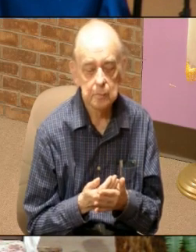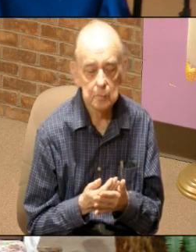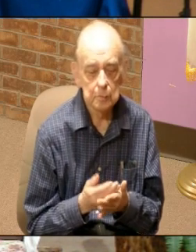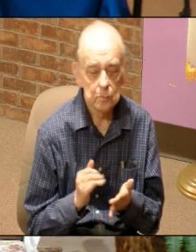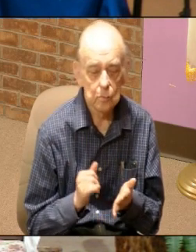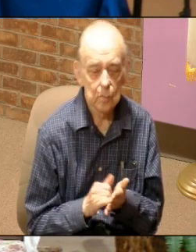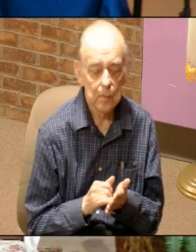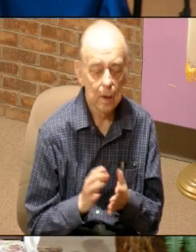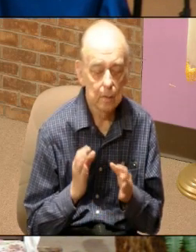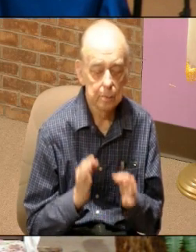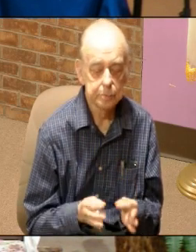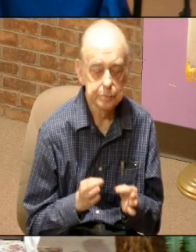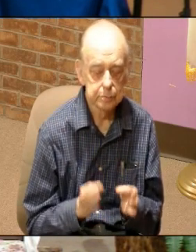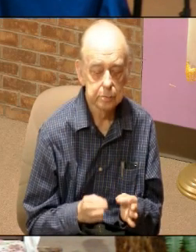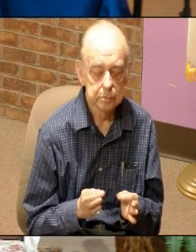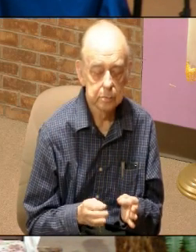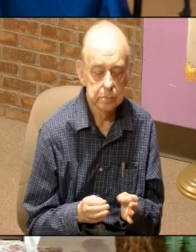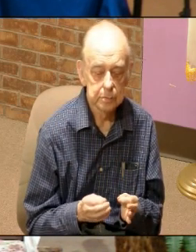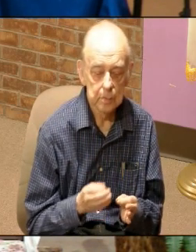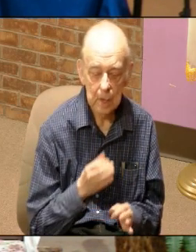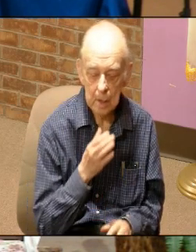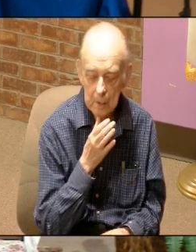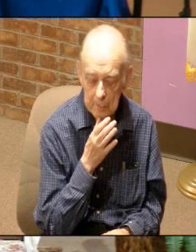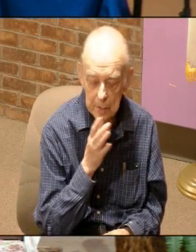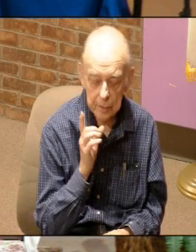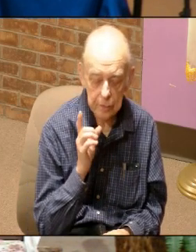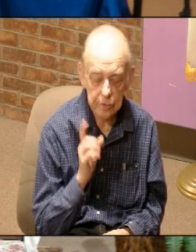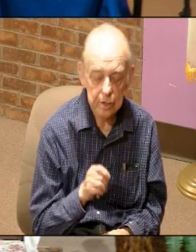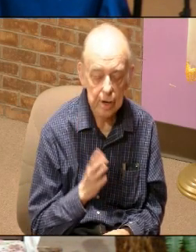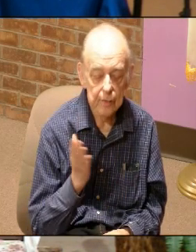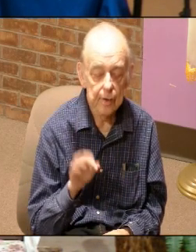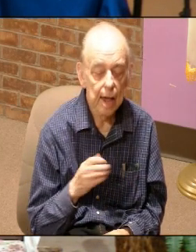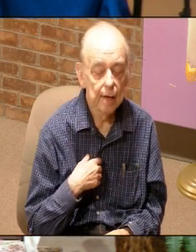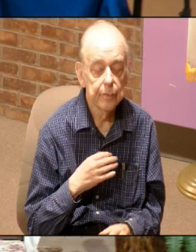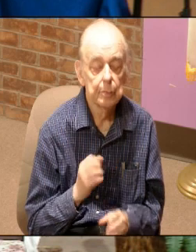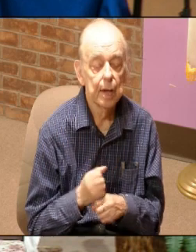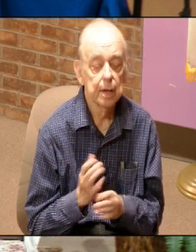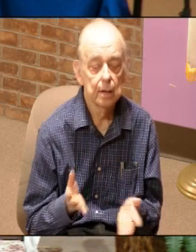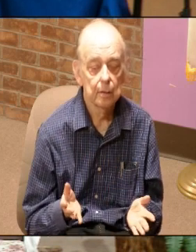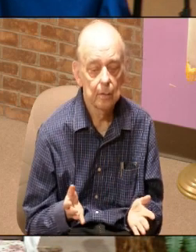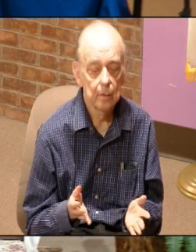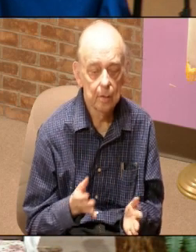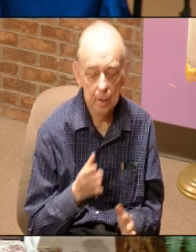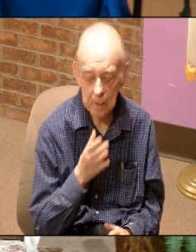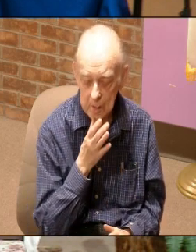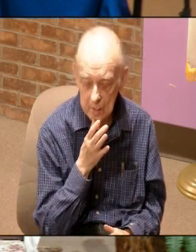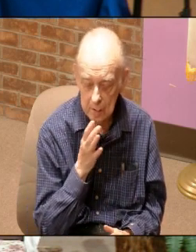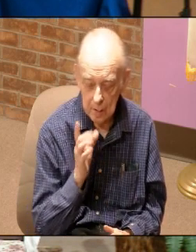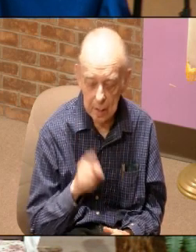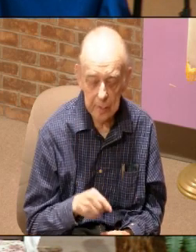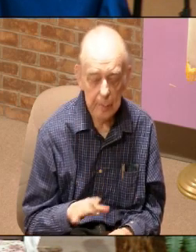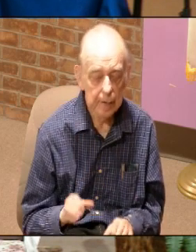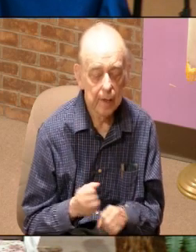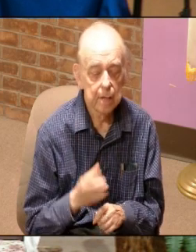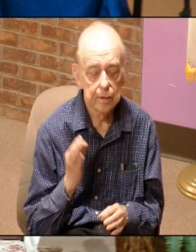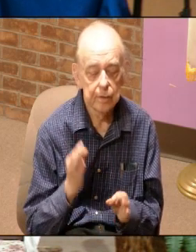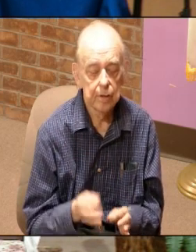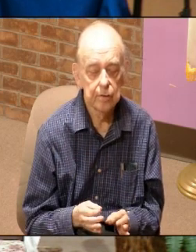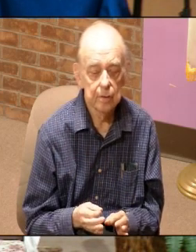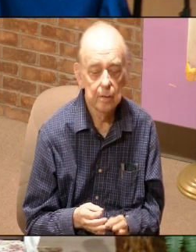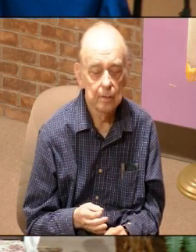That's a decision that a mother should never have to make. But she's having to make this decision.